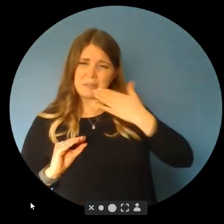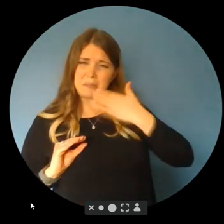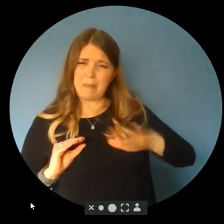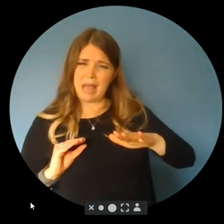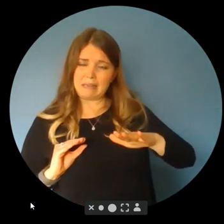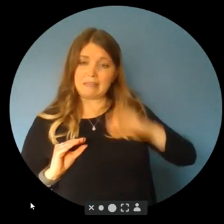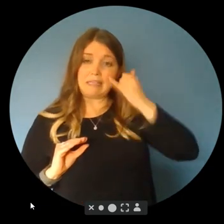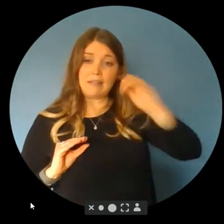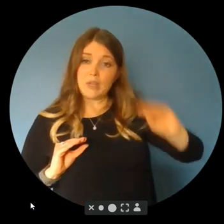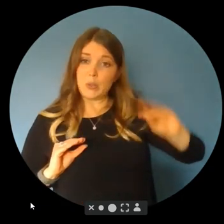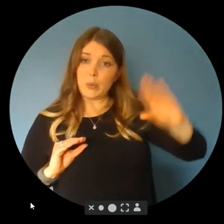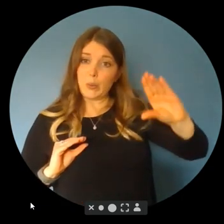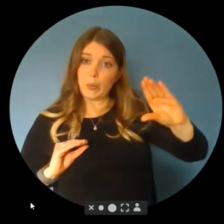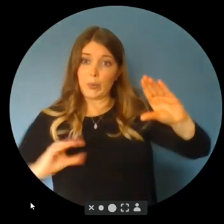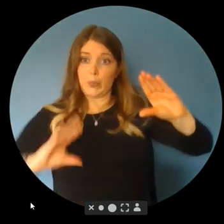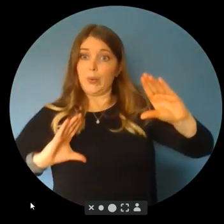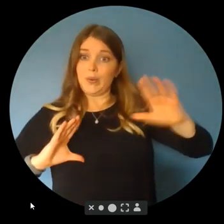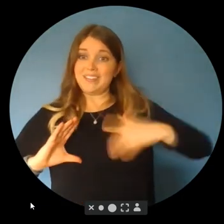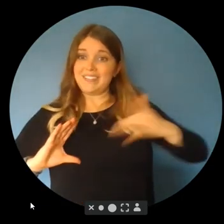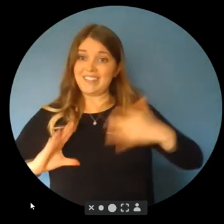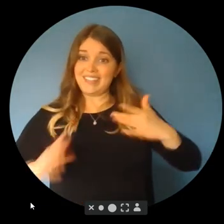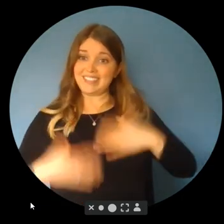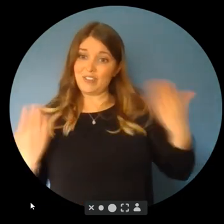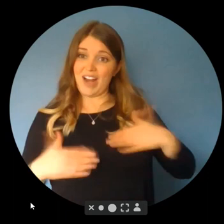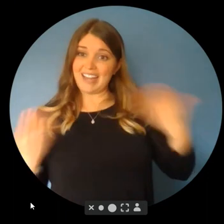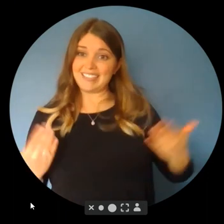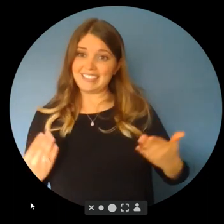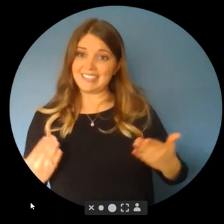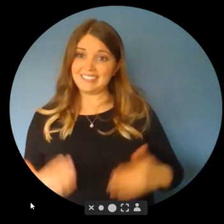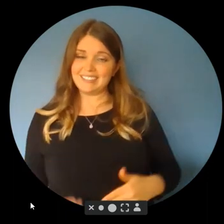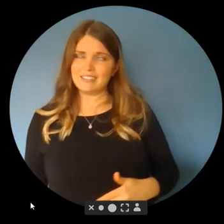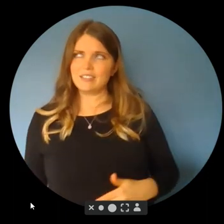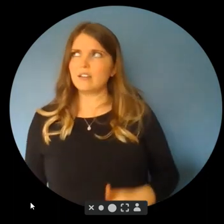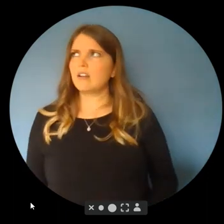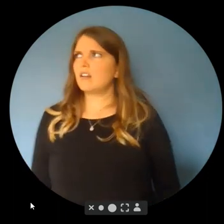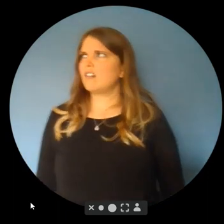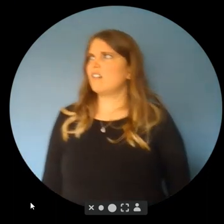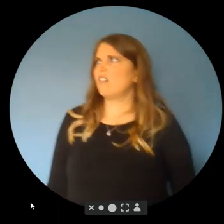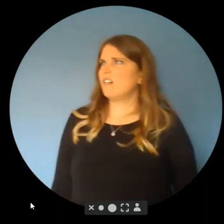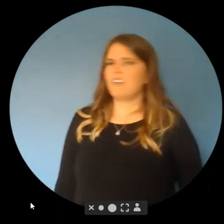bucket? Invisible buckets?